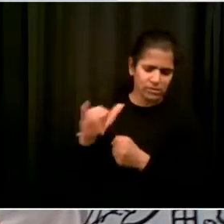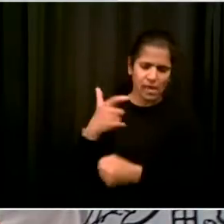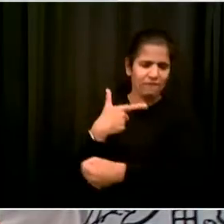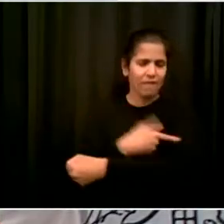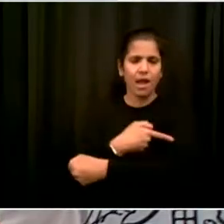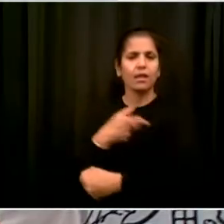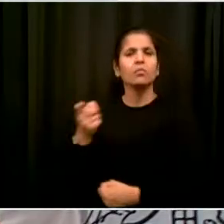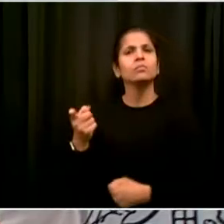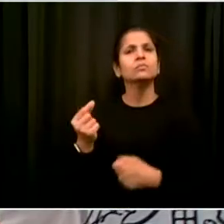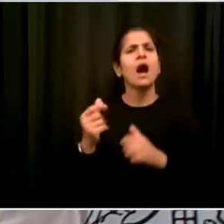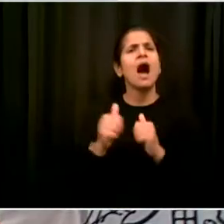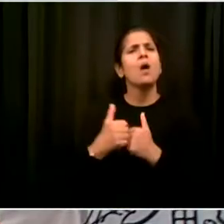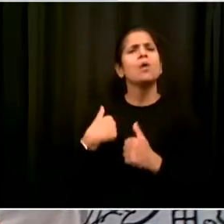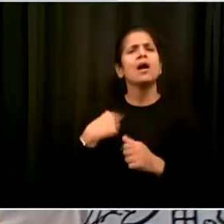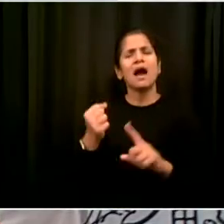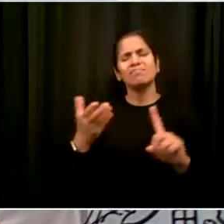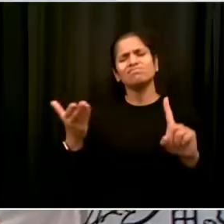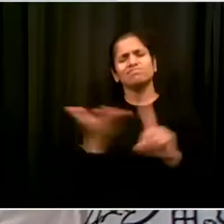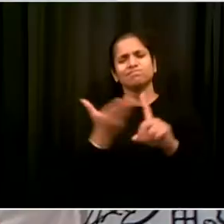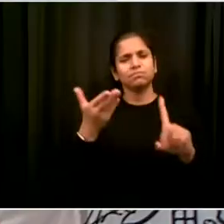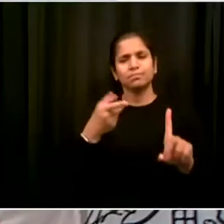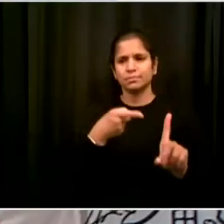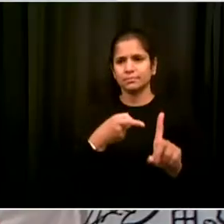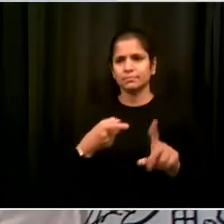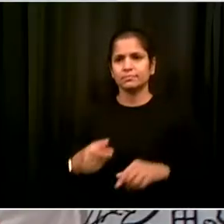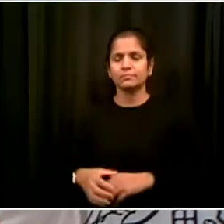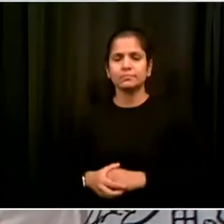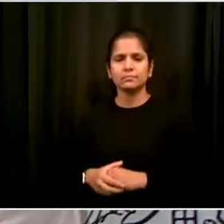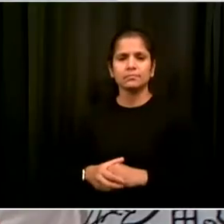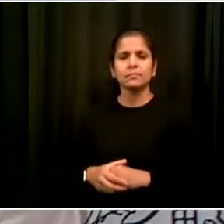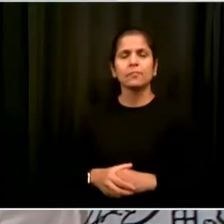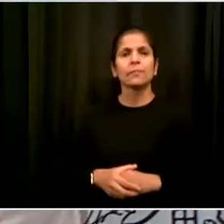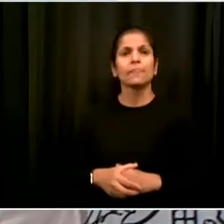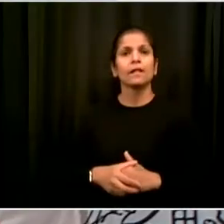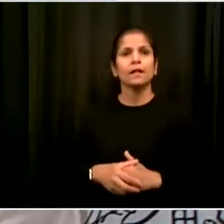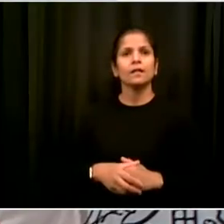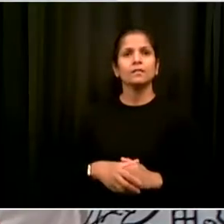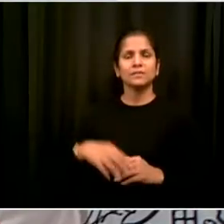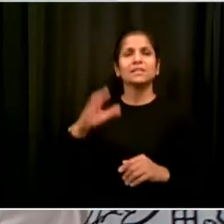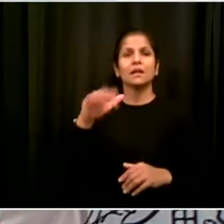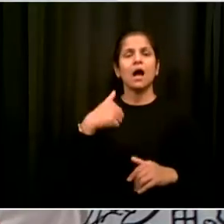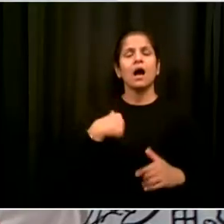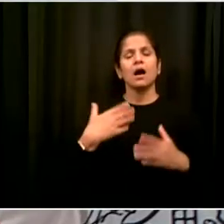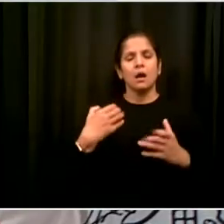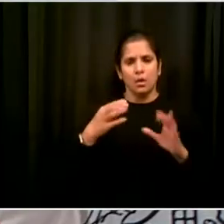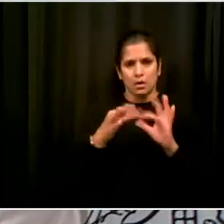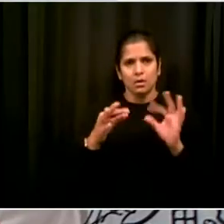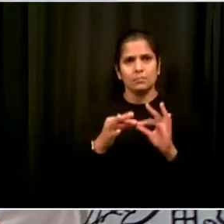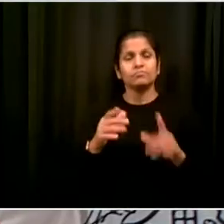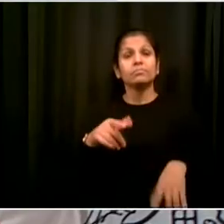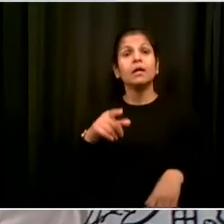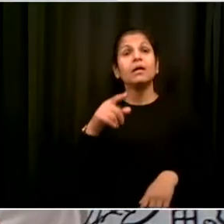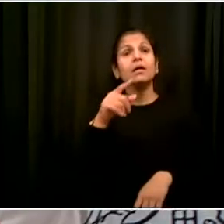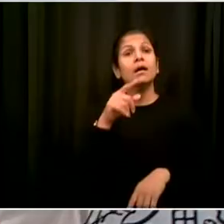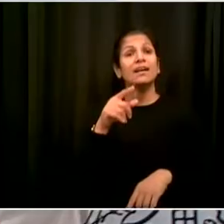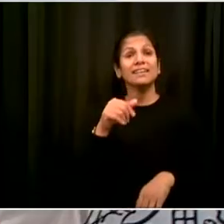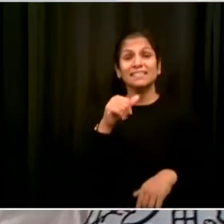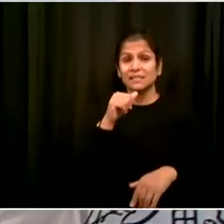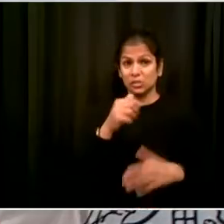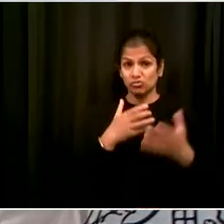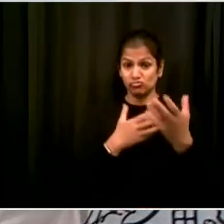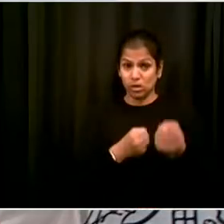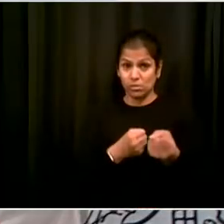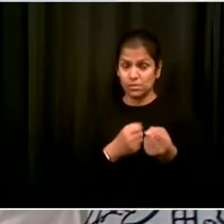I say a few things. I mean, first of all, the distrust is real. Institutional racism, structural racism, the horrible